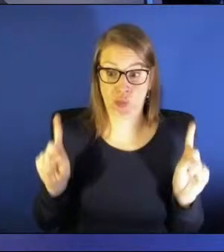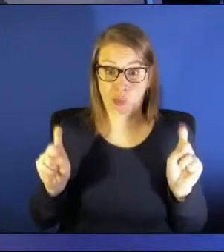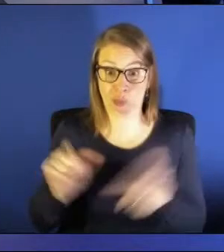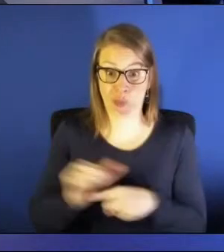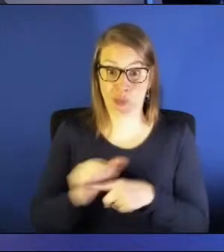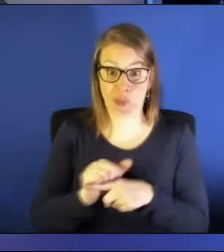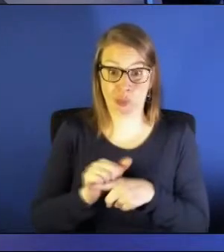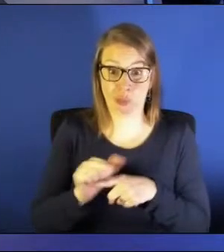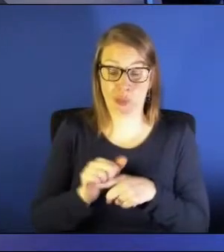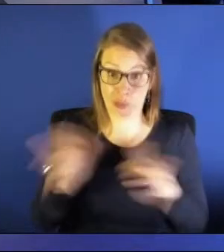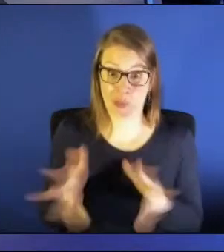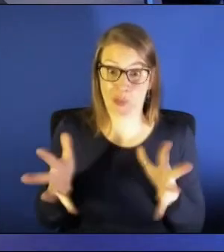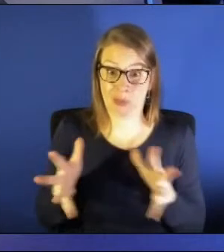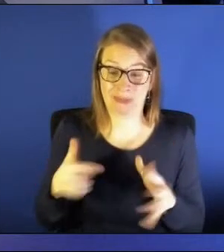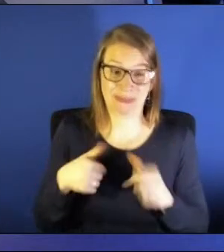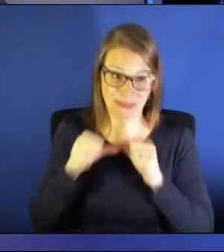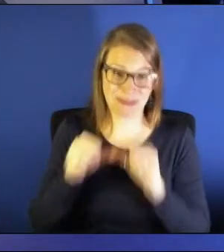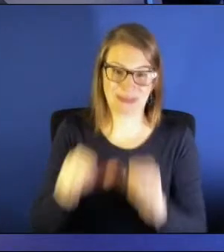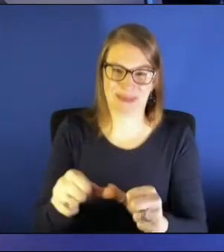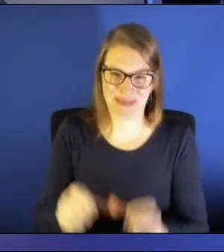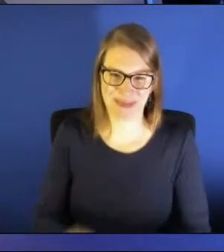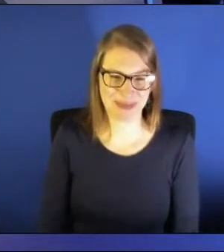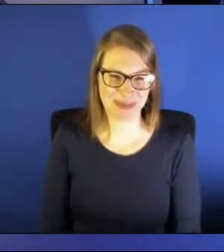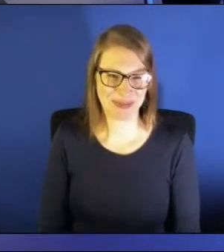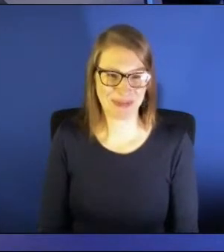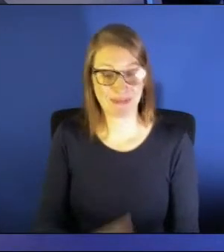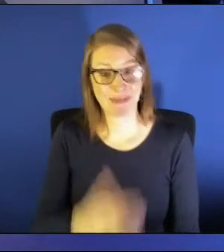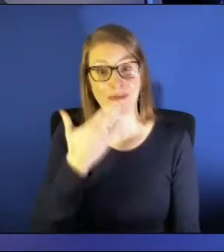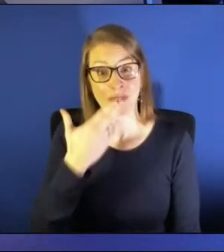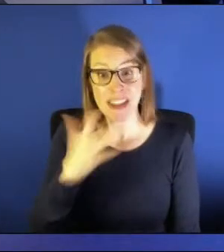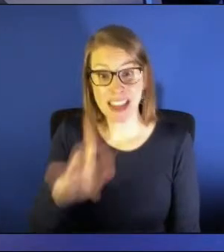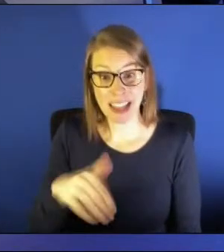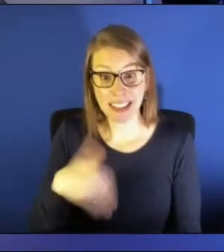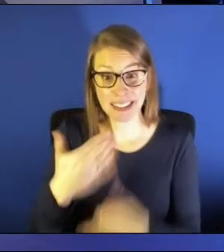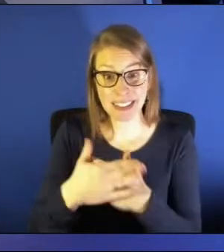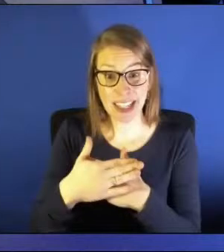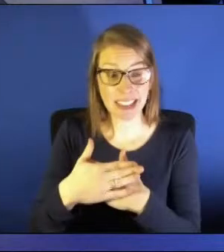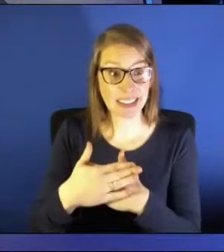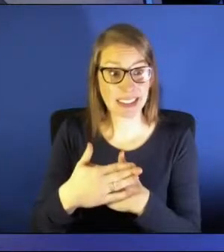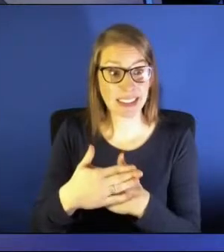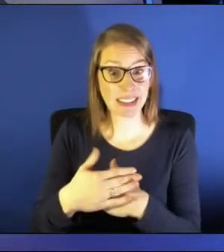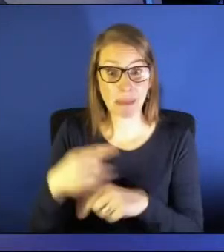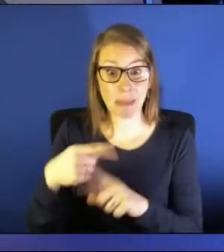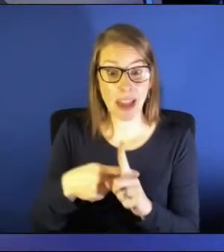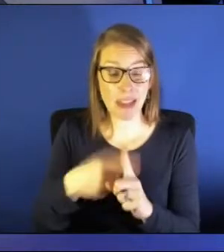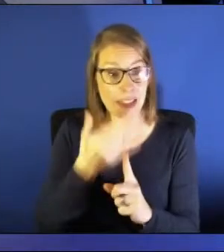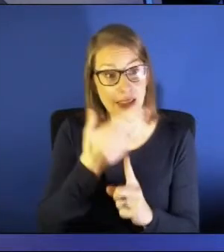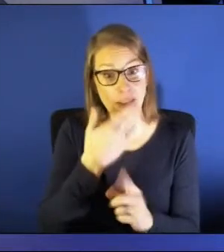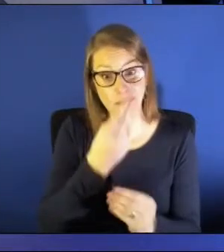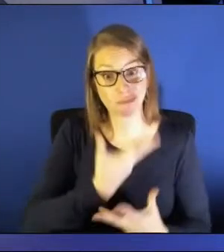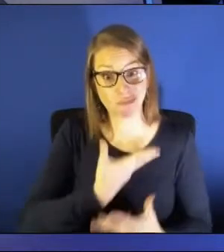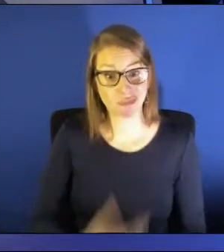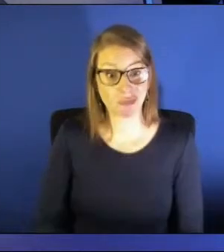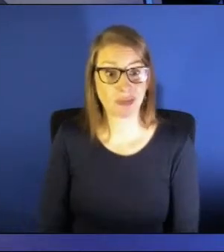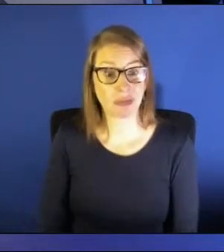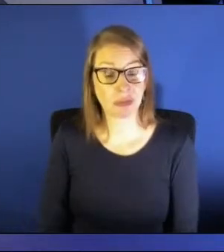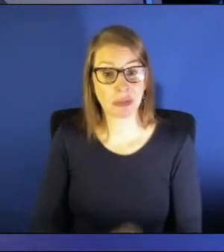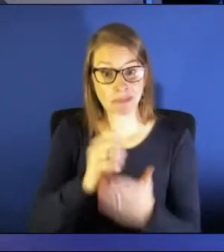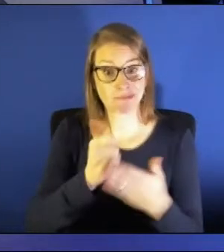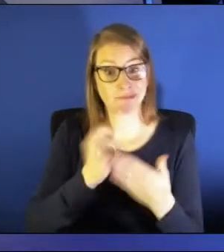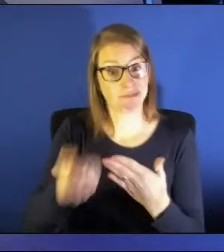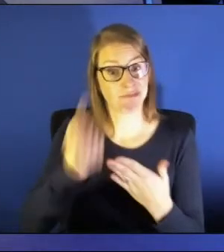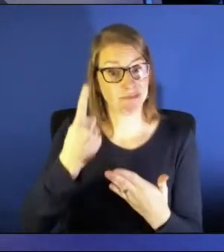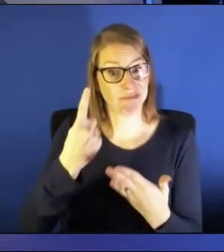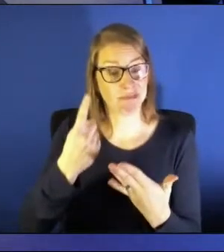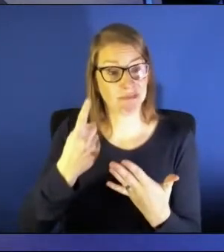along the way. So, well, thank you. This has been really great. Good luck next month. Thank you. And thank you so much for your insight and helping us understand just what it takes